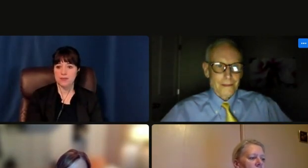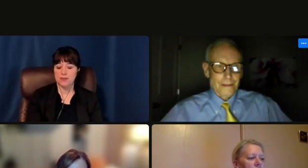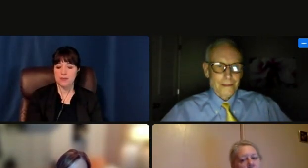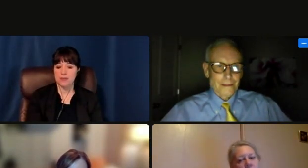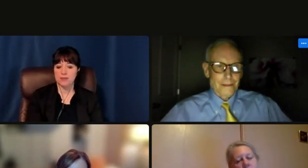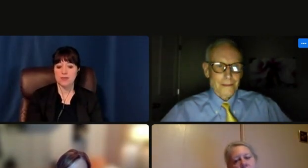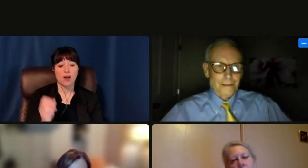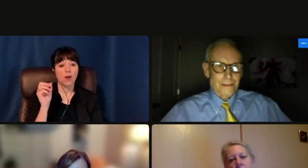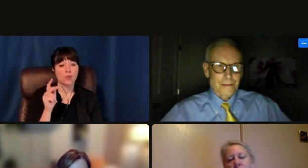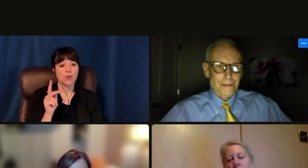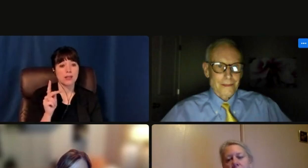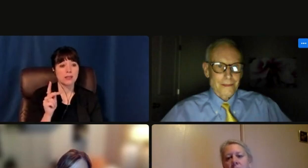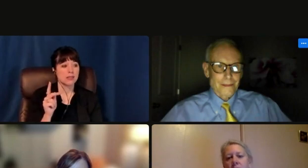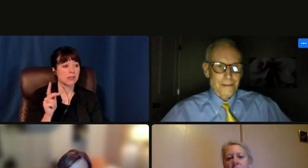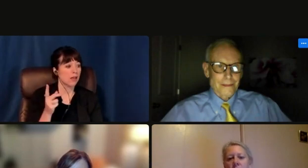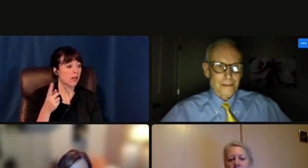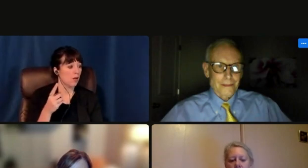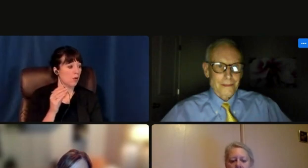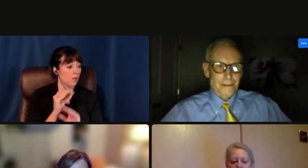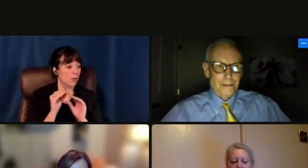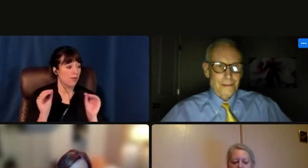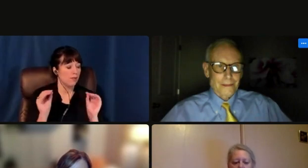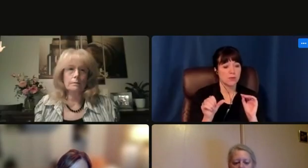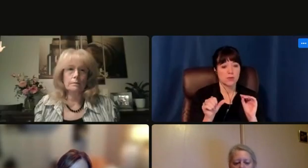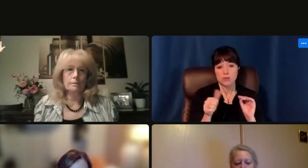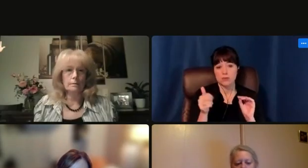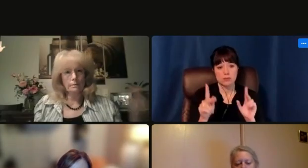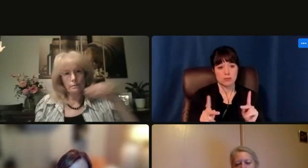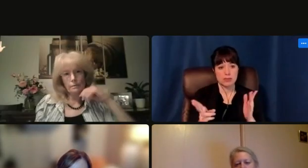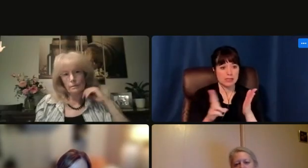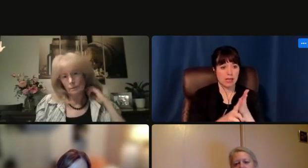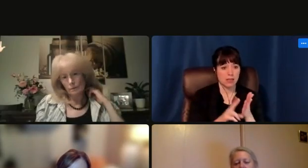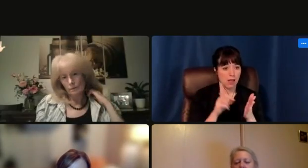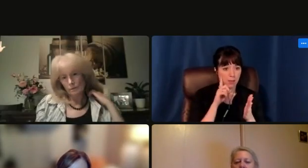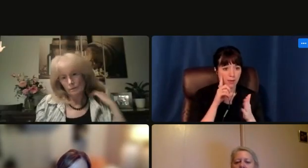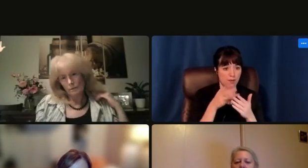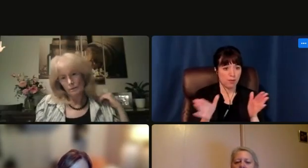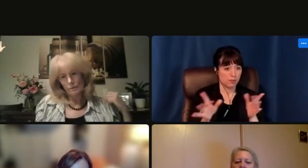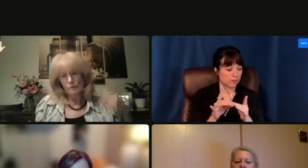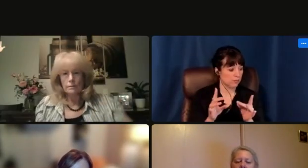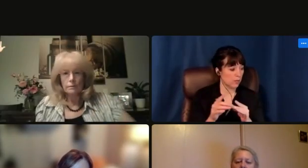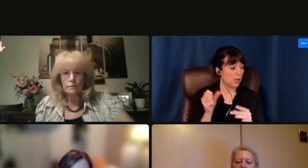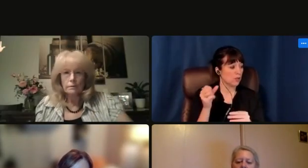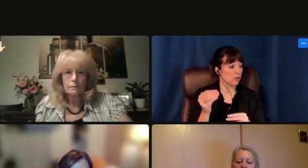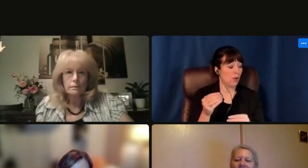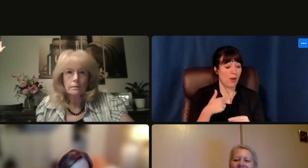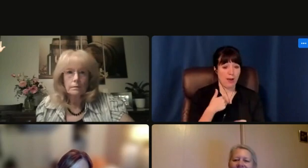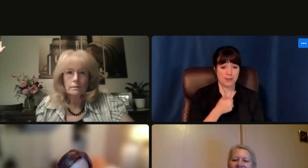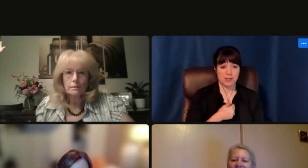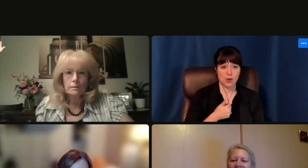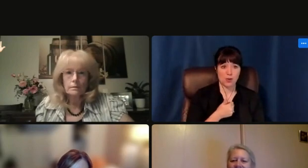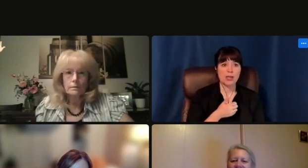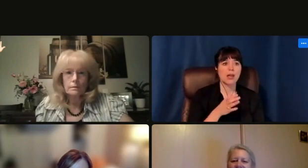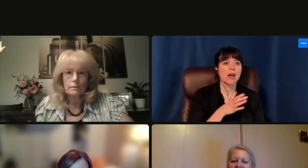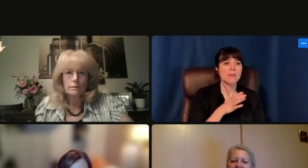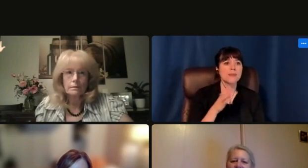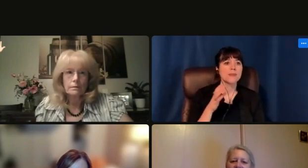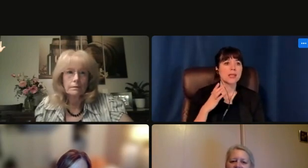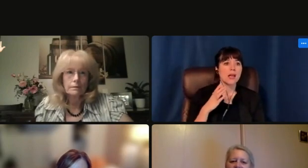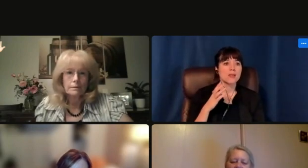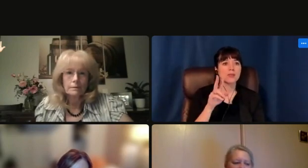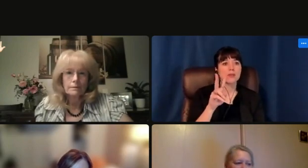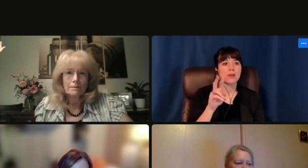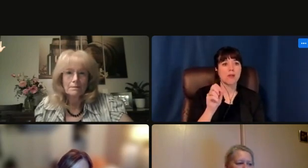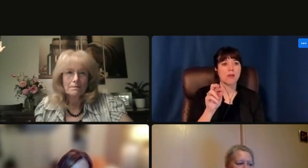All right. We don't have anybody else signed up. And so I'm sorry. Councillor